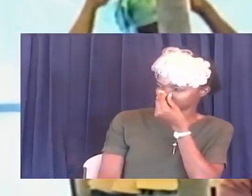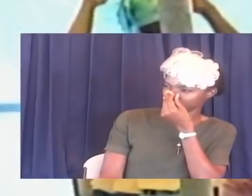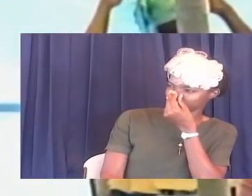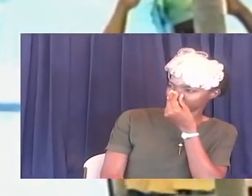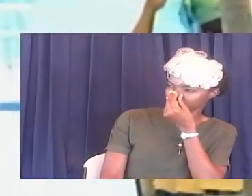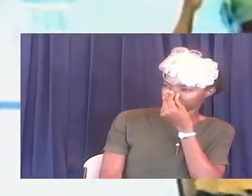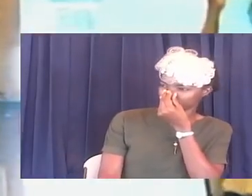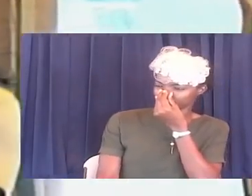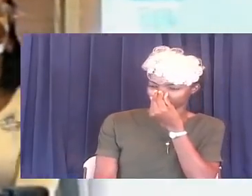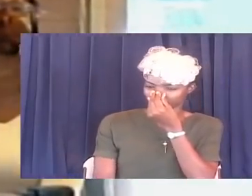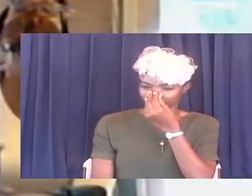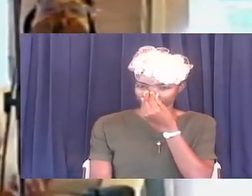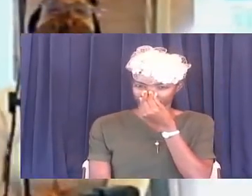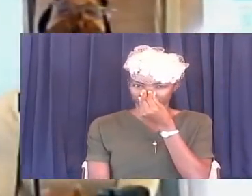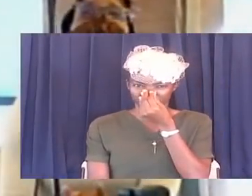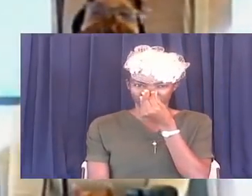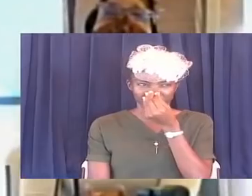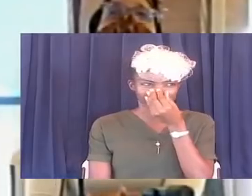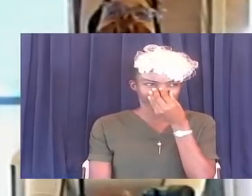I'm too rough, man.